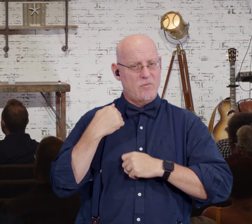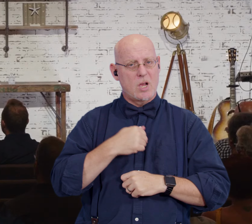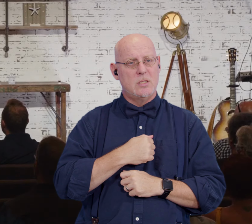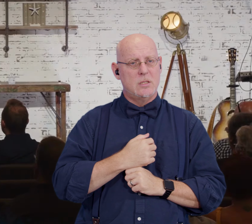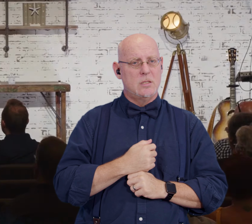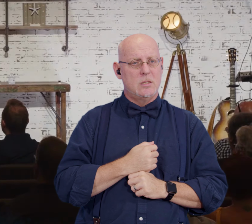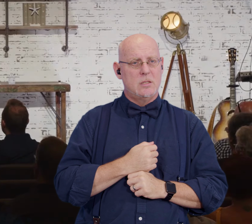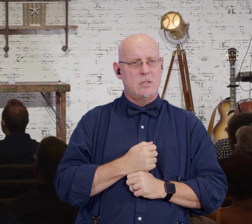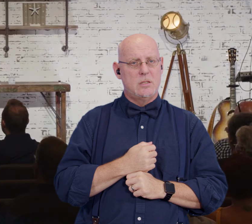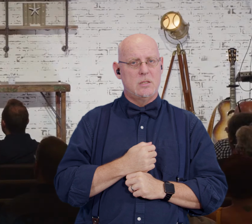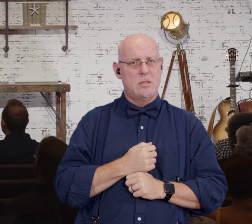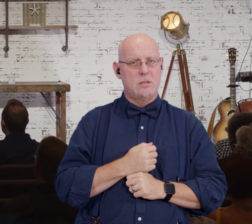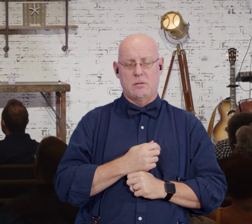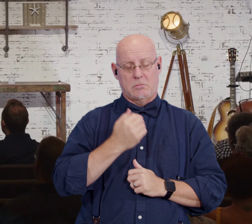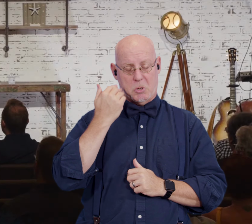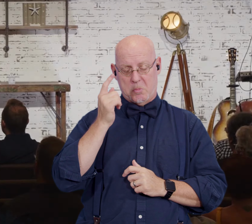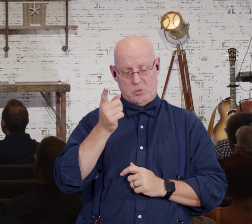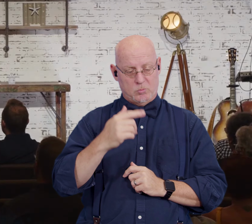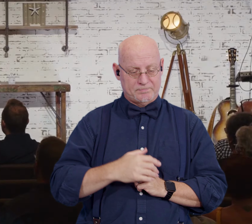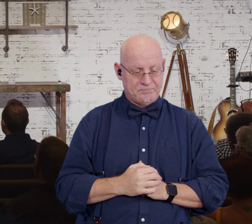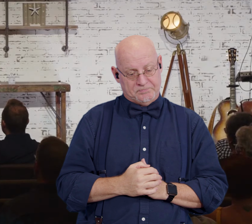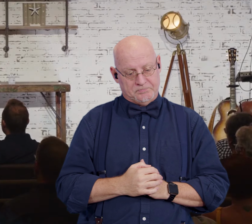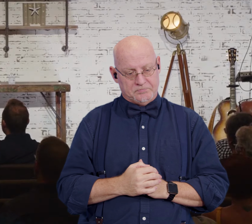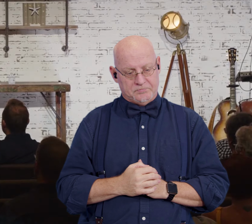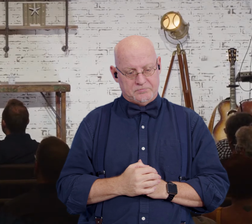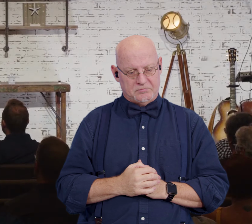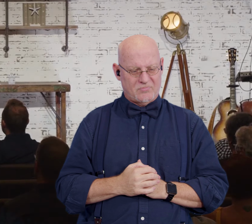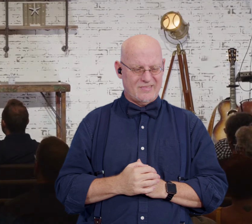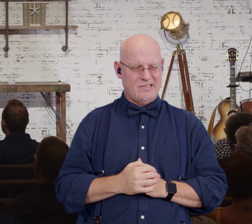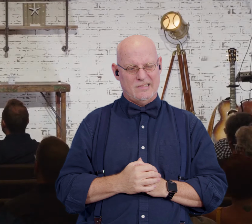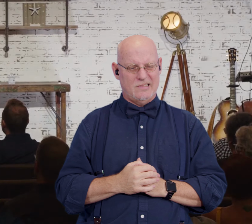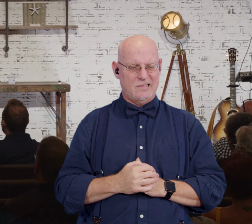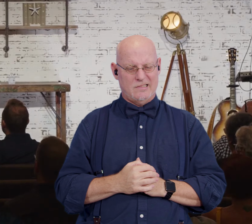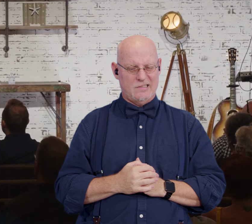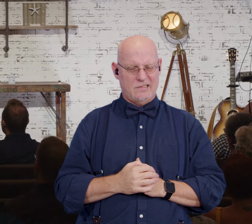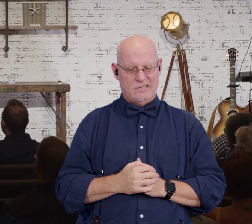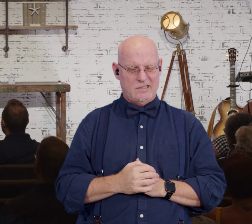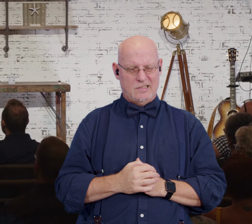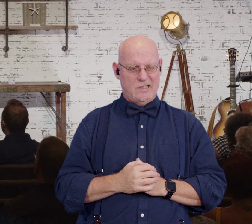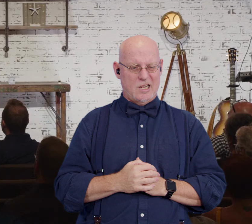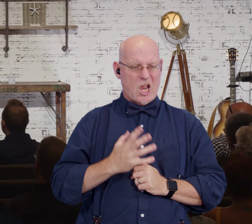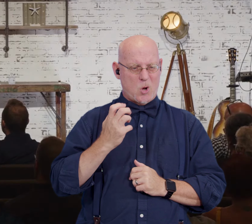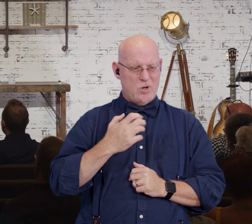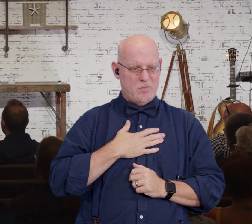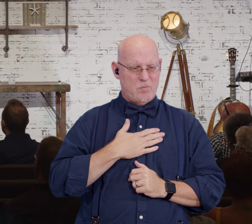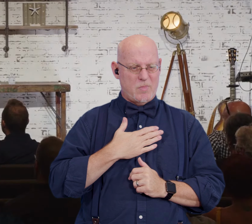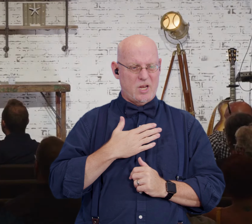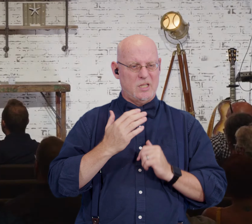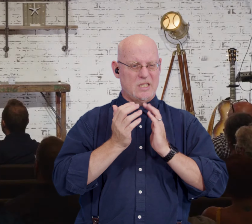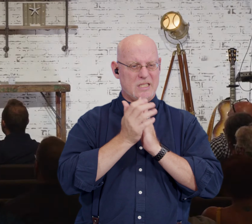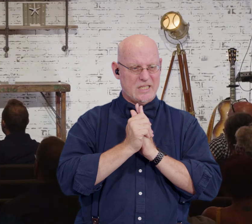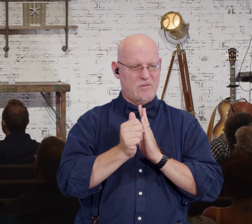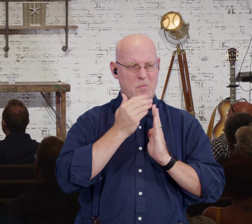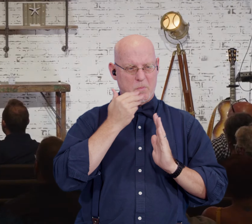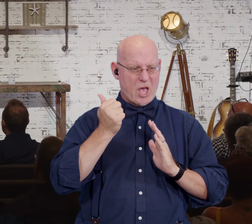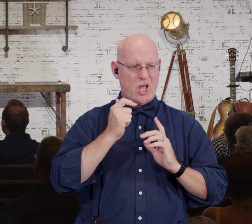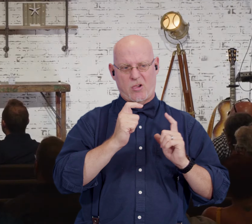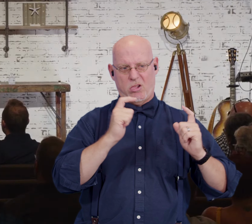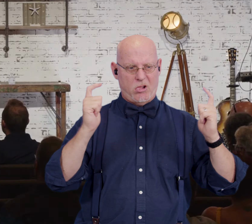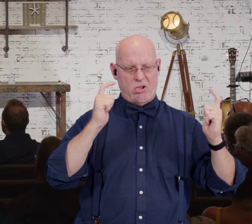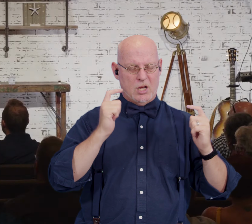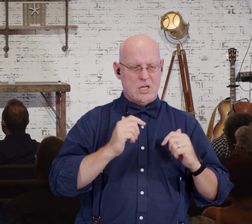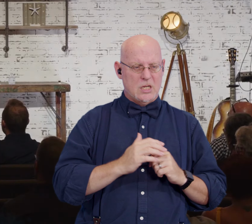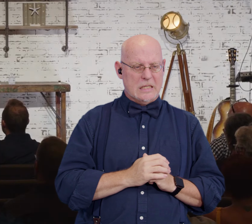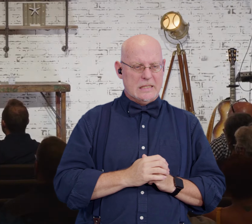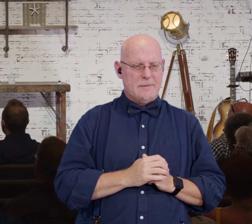us. I don't know if it's ever been you. Where you're just like, I wish that my gifts were larger, were